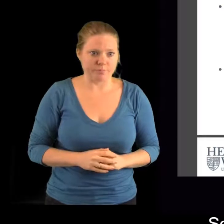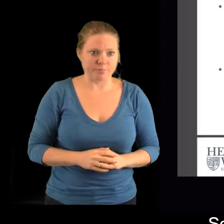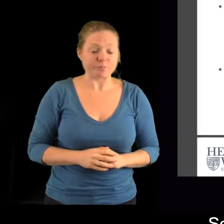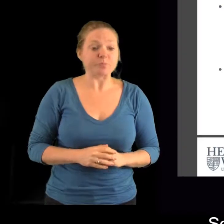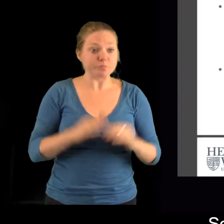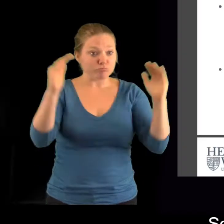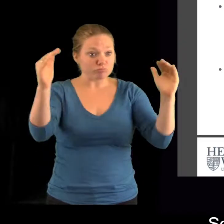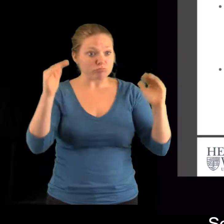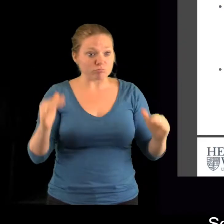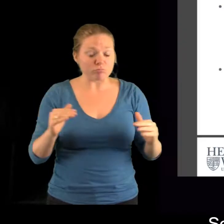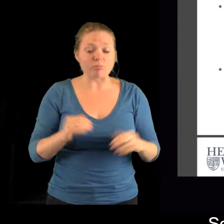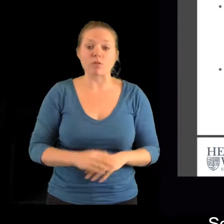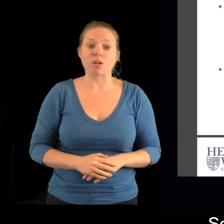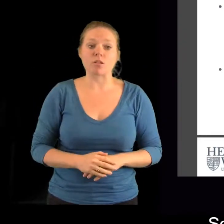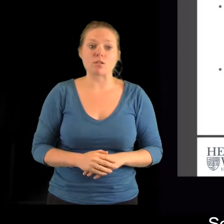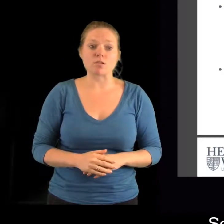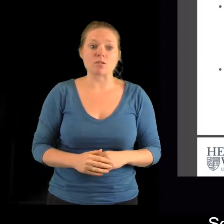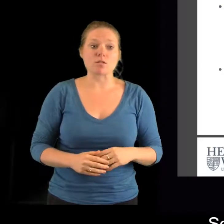This